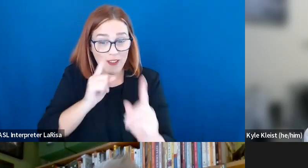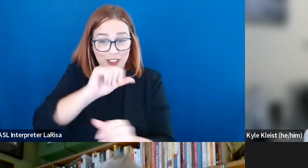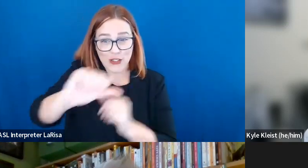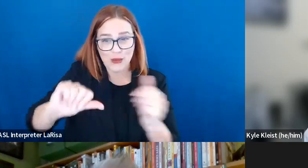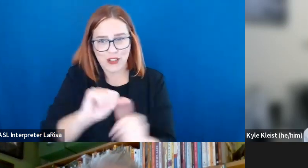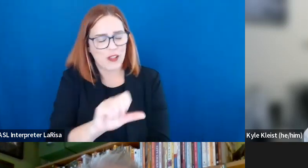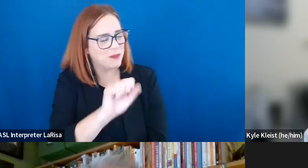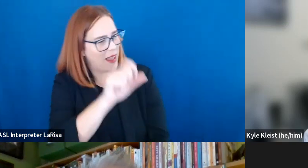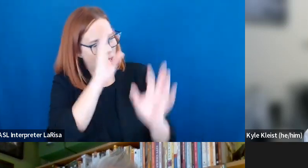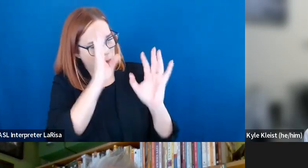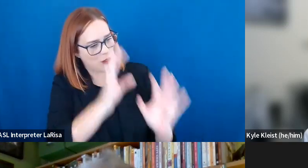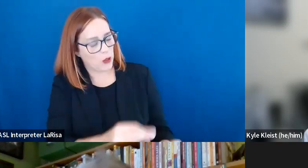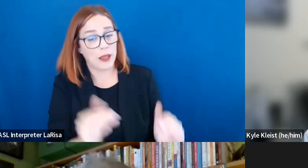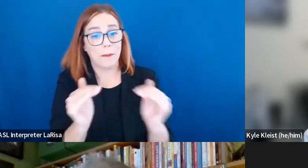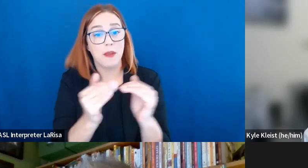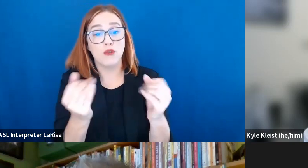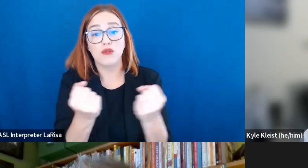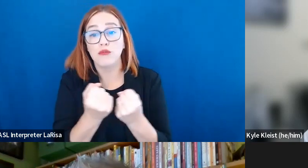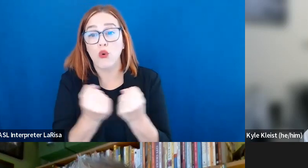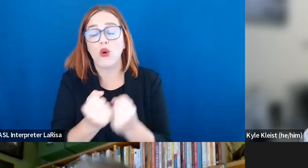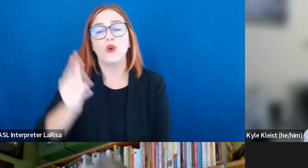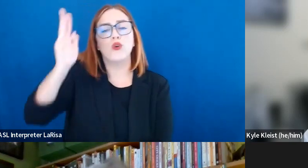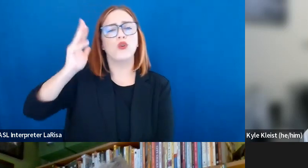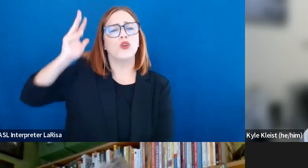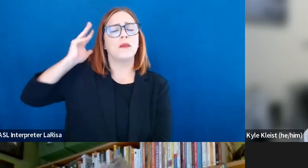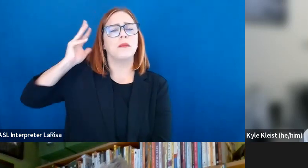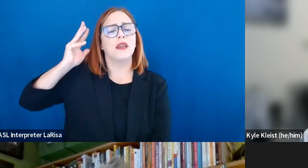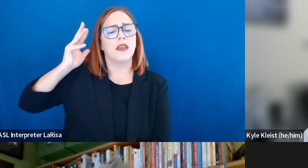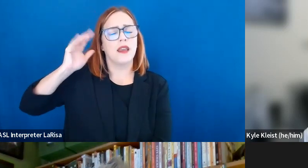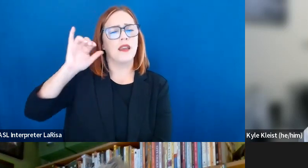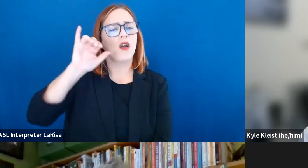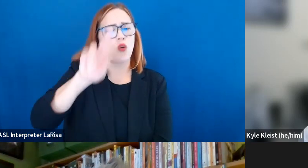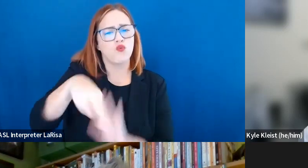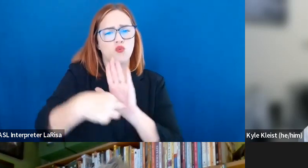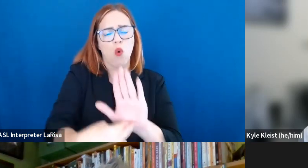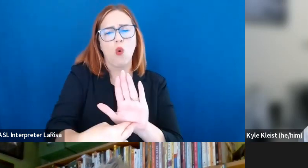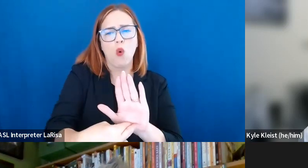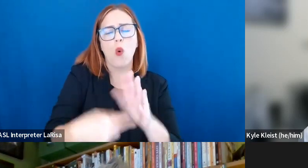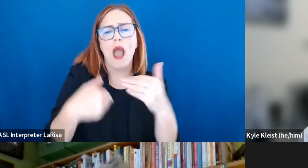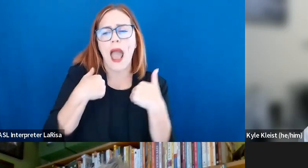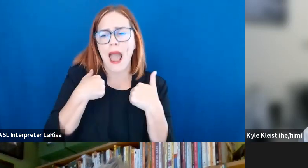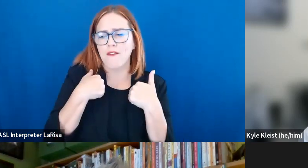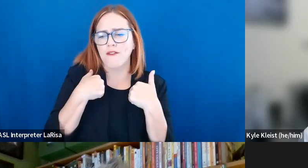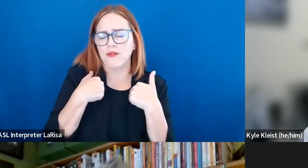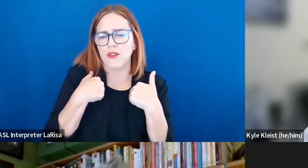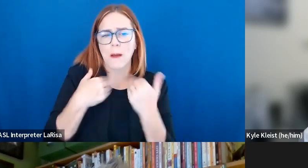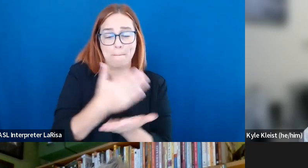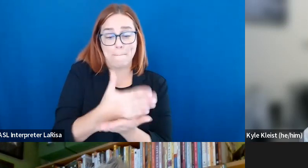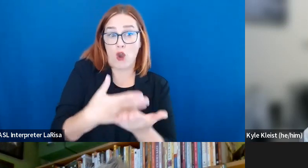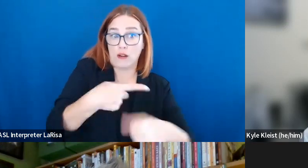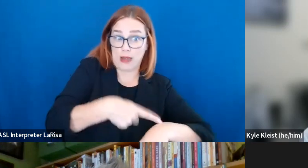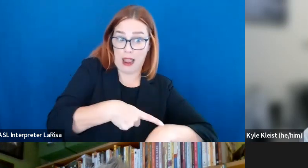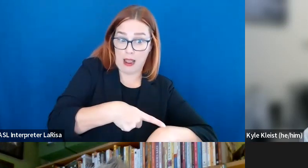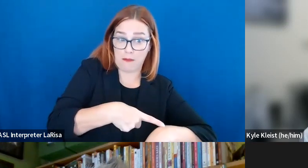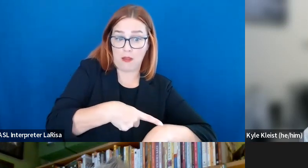peer support used to be one of those positions that we actually had at one time a part-time and then a full-time